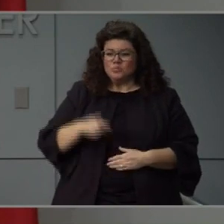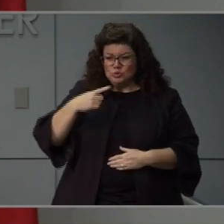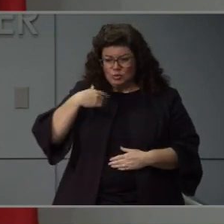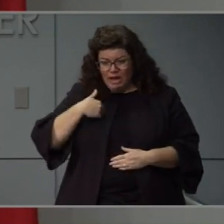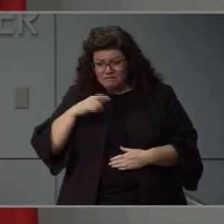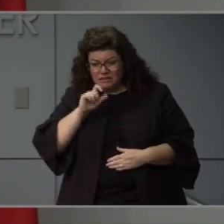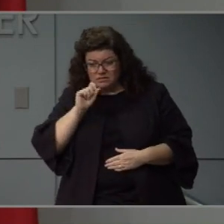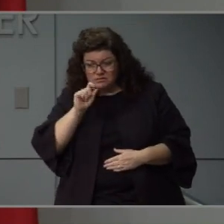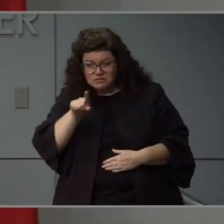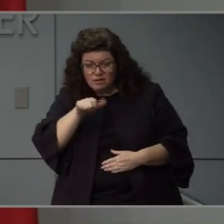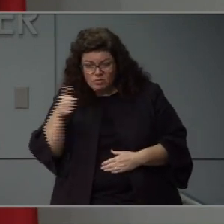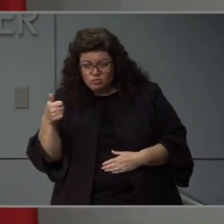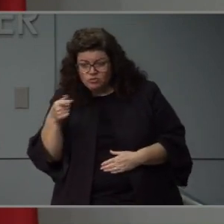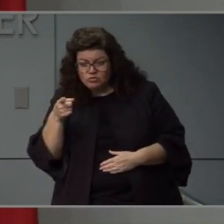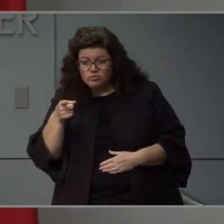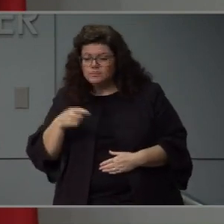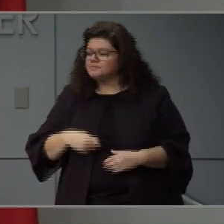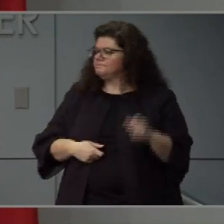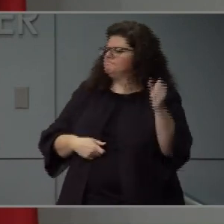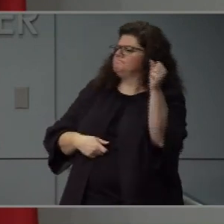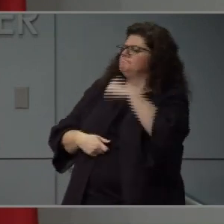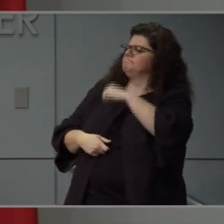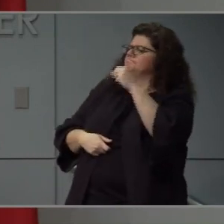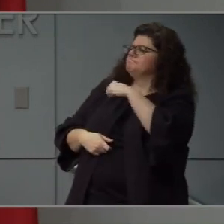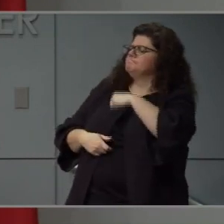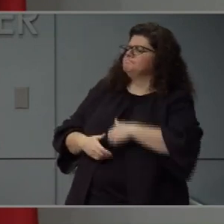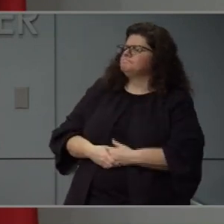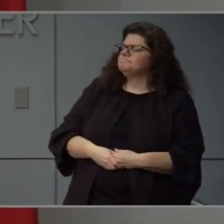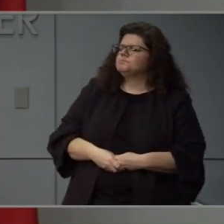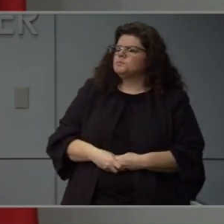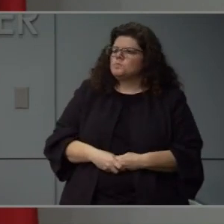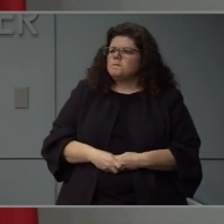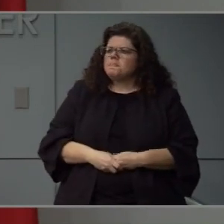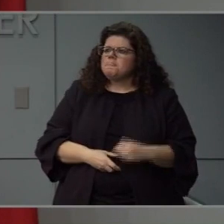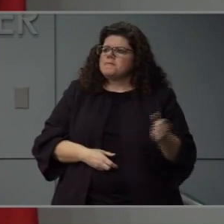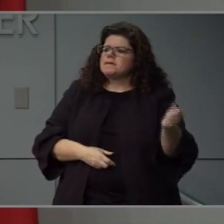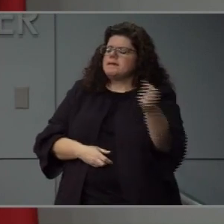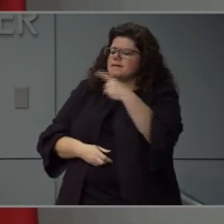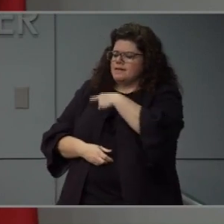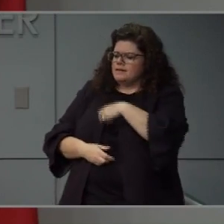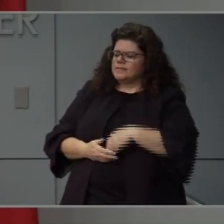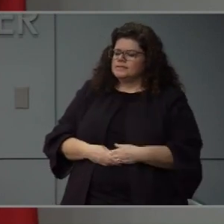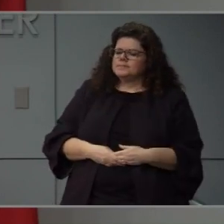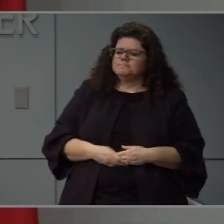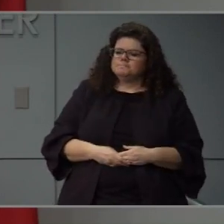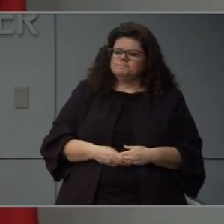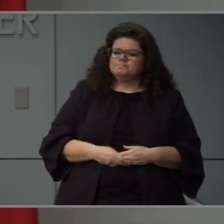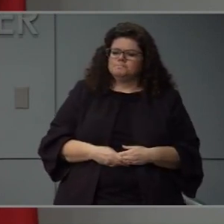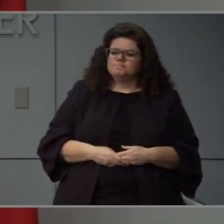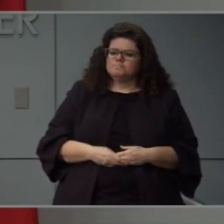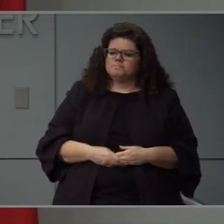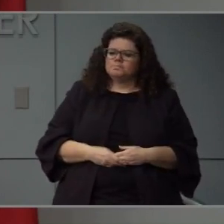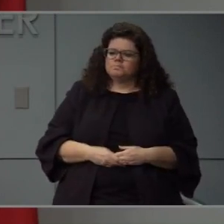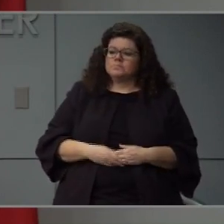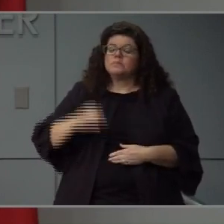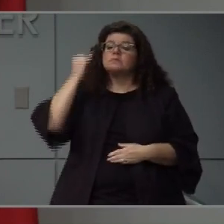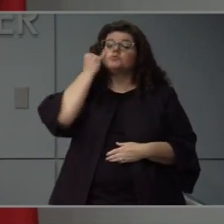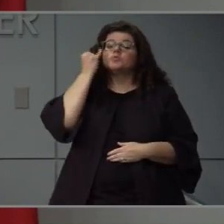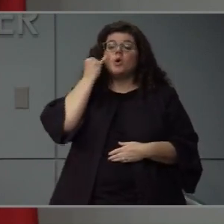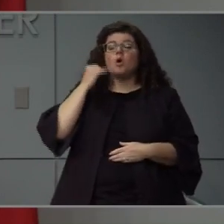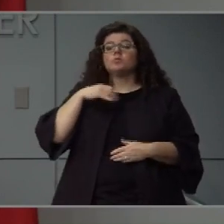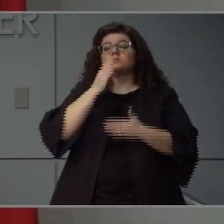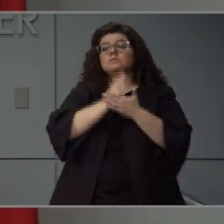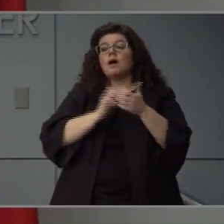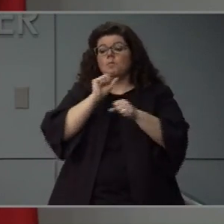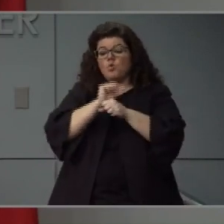And on that note, just what protections would be in place for employees who have to stop working remotely or are told to stop